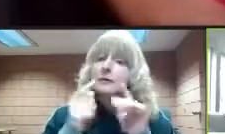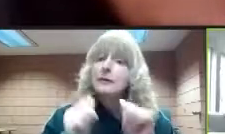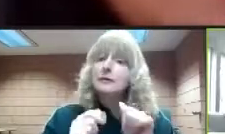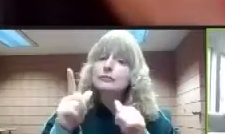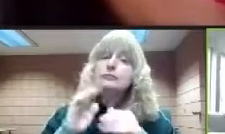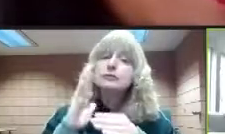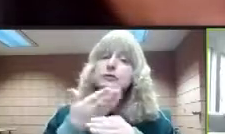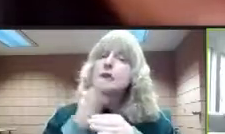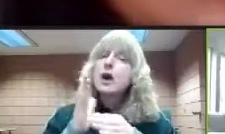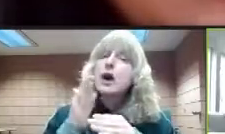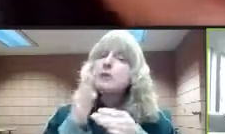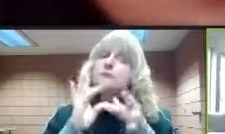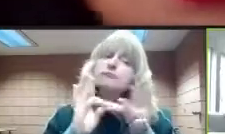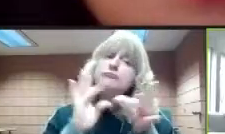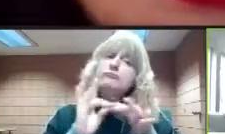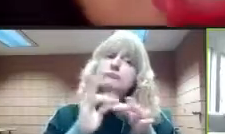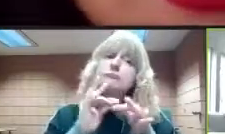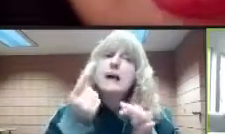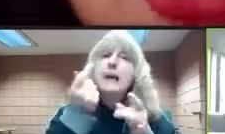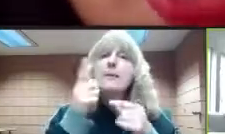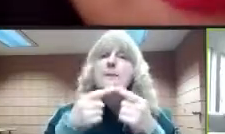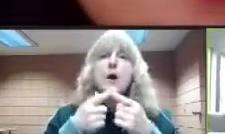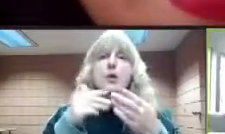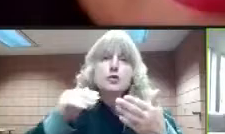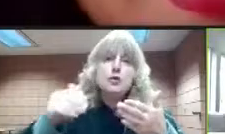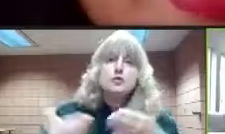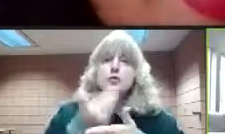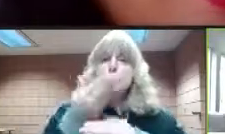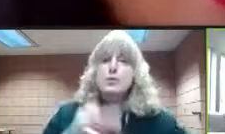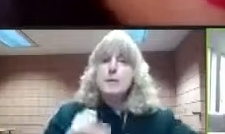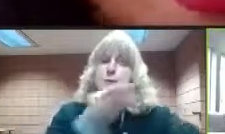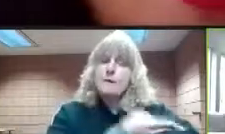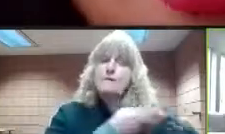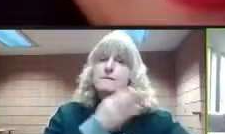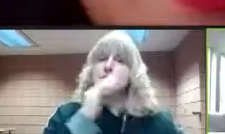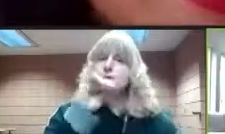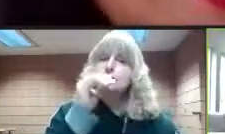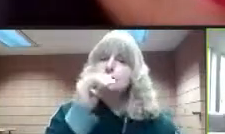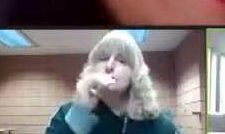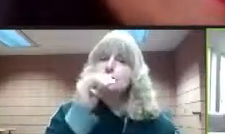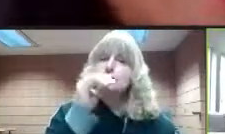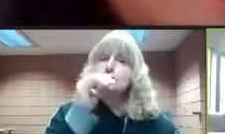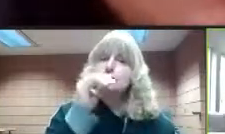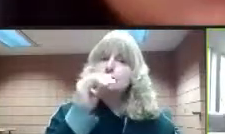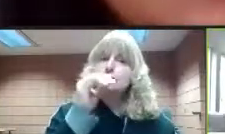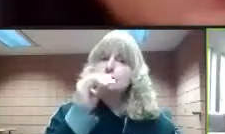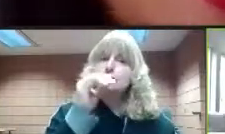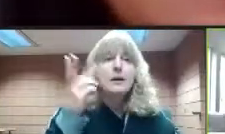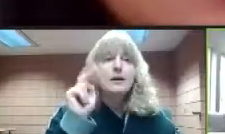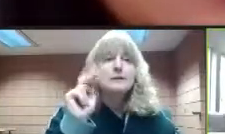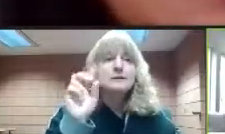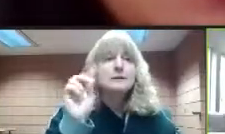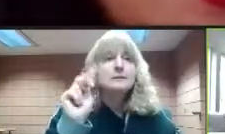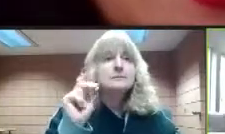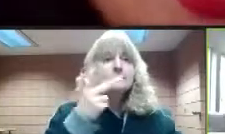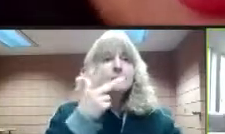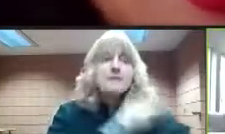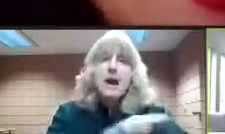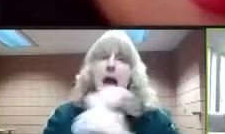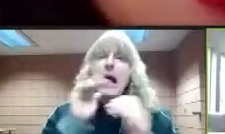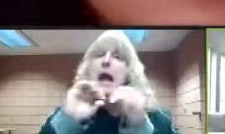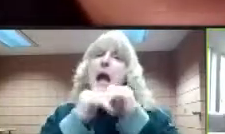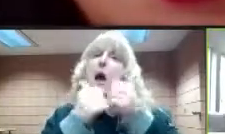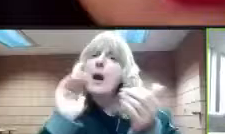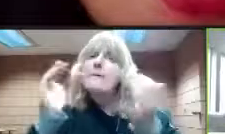bit about the newly approved Johnson & Johnson vaccine and how it compares to the Pfizer and Moderna